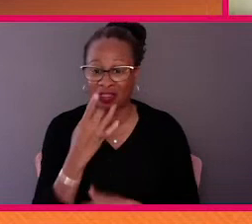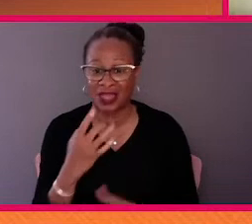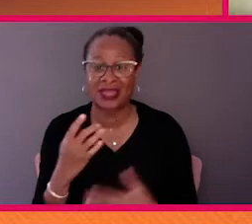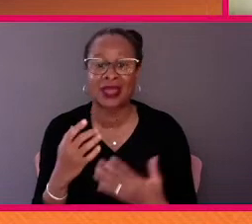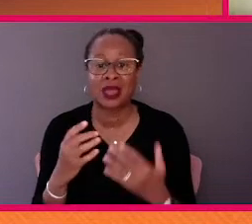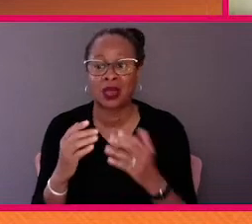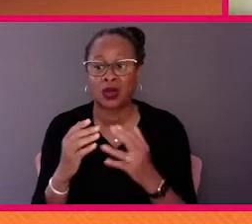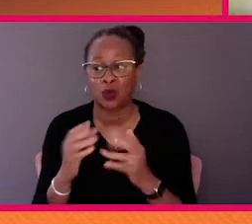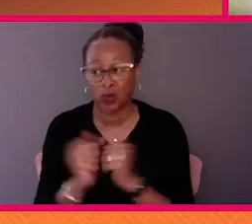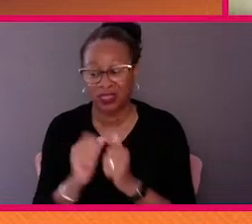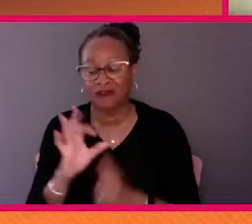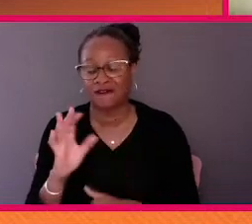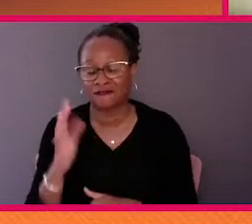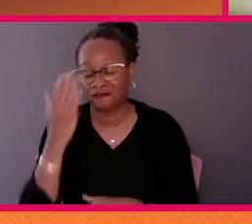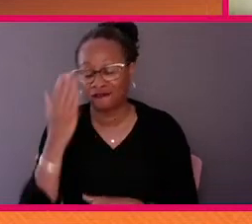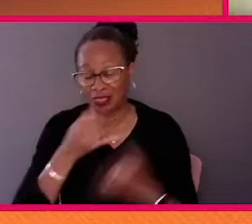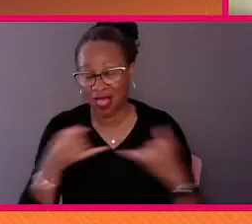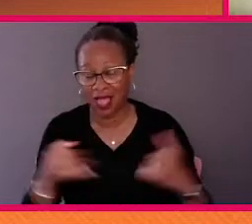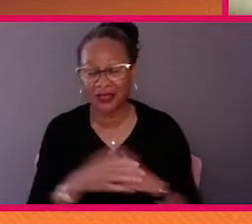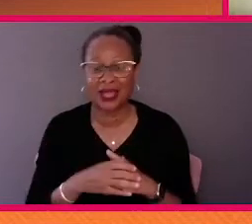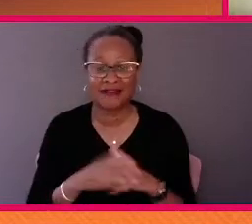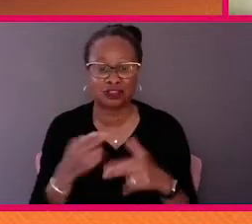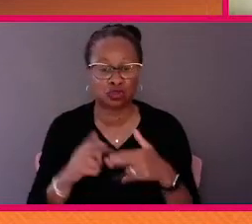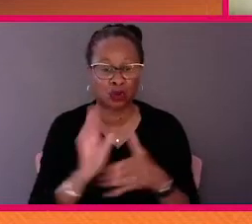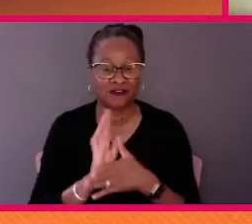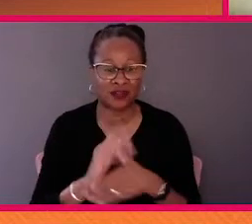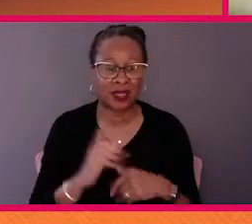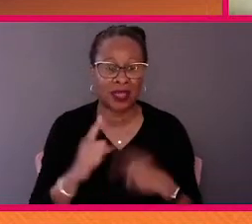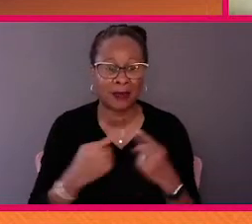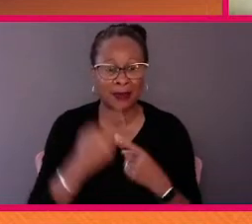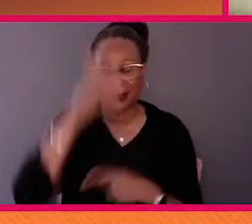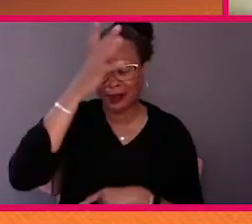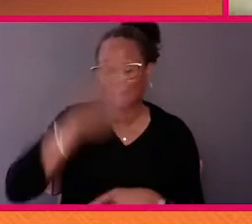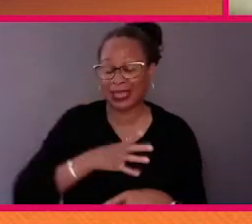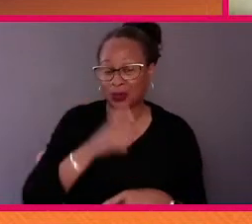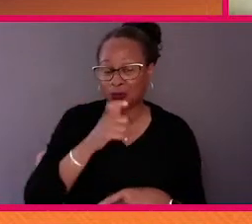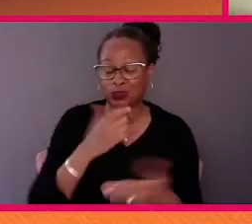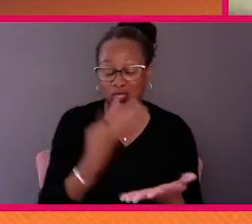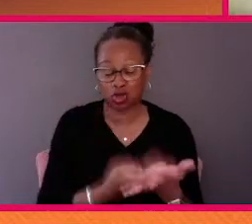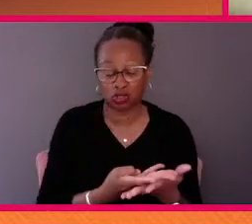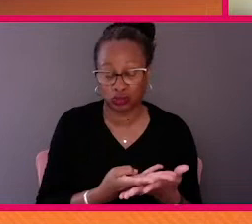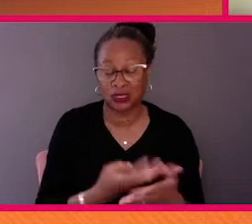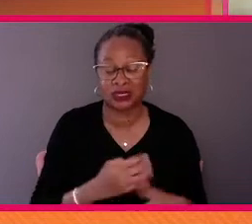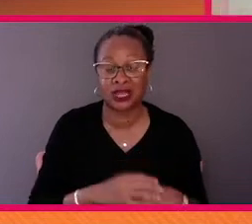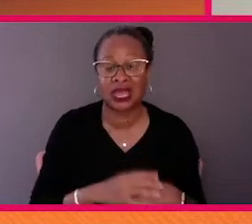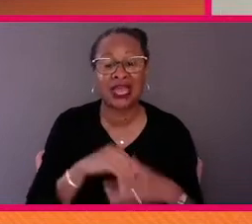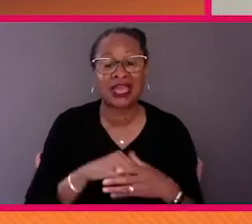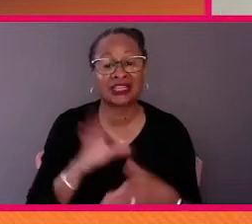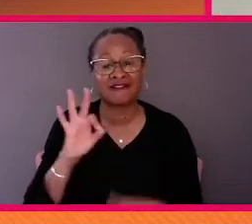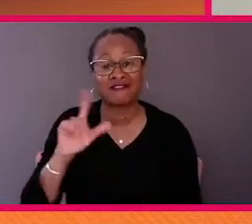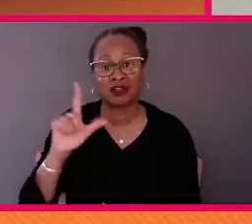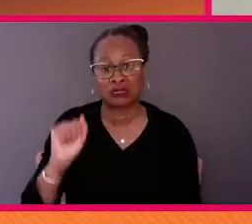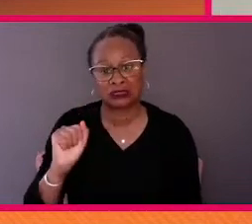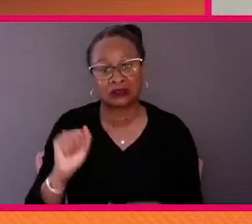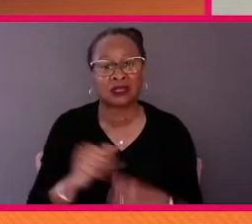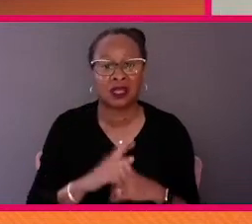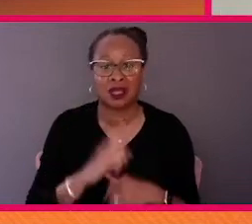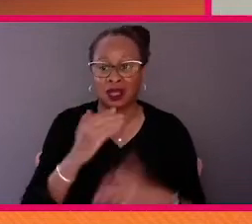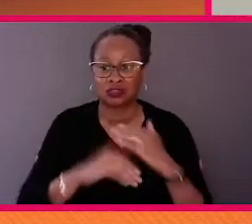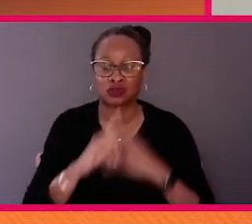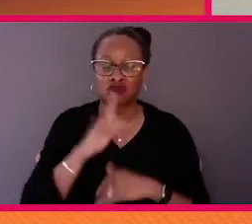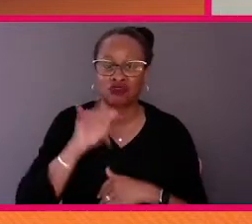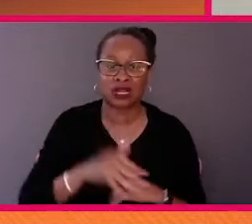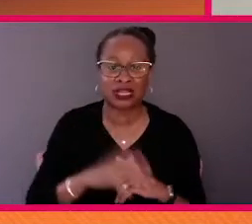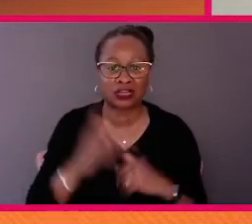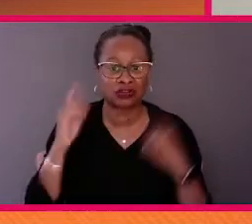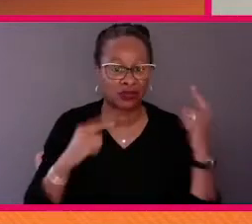summer about a man who's incarcerated in Florida under a really crazy law